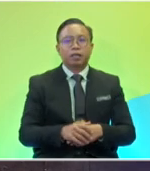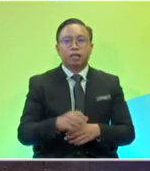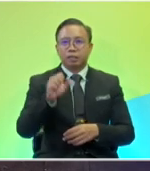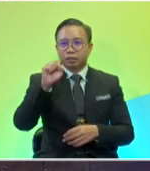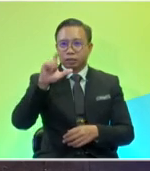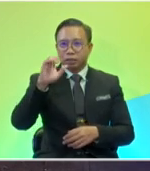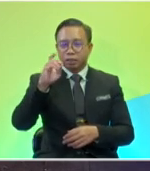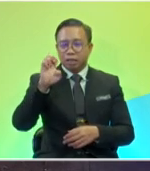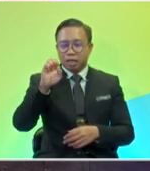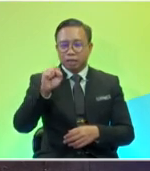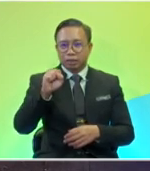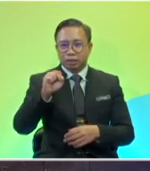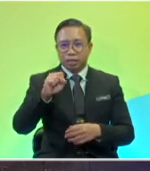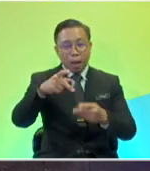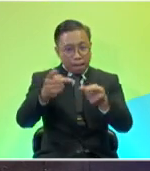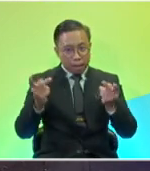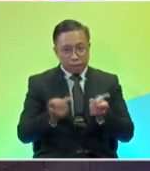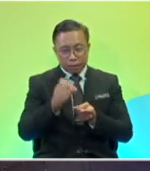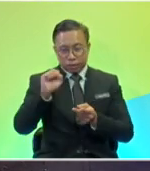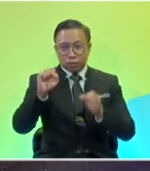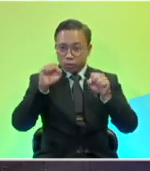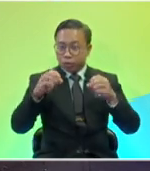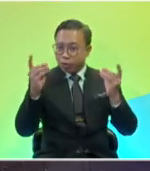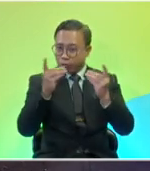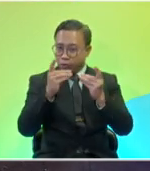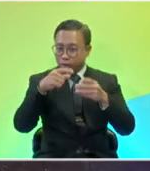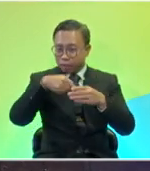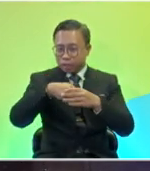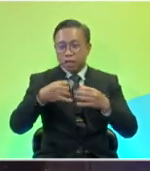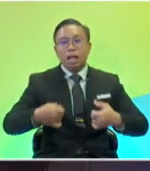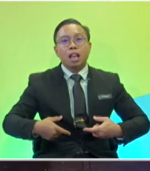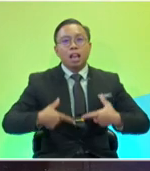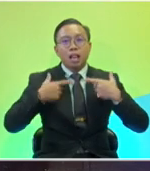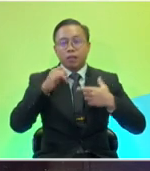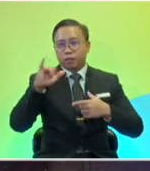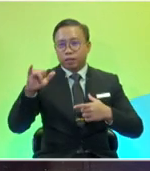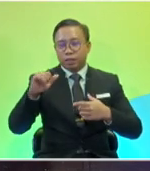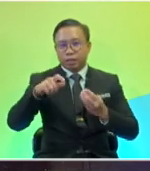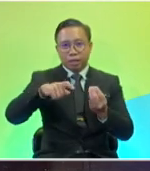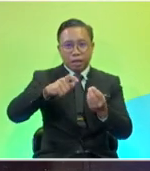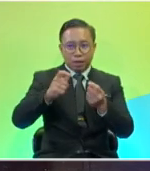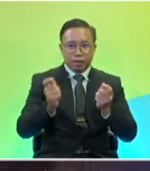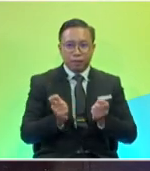of places okay. that can be found within our living area. All right, so let's look at it.